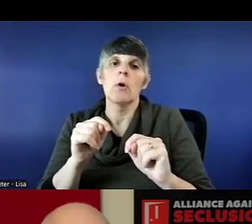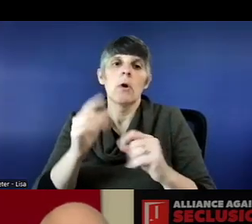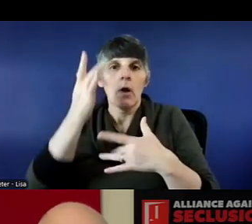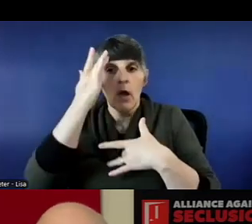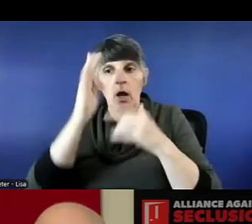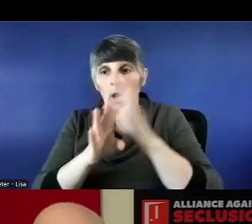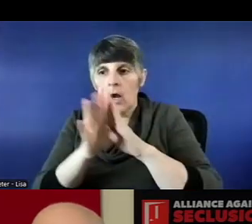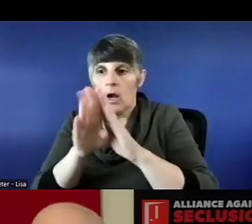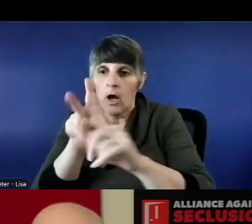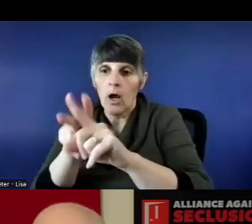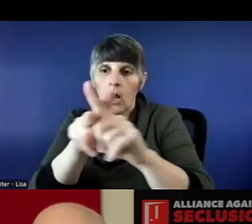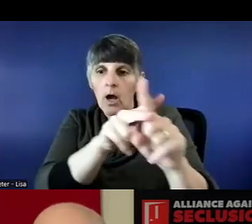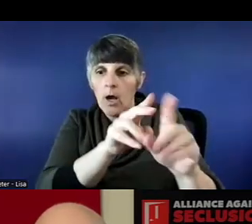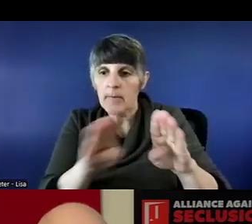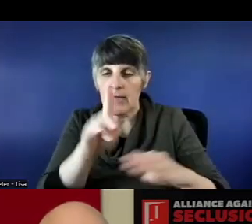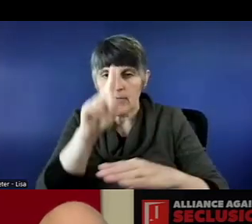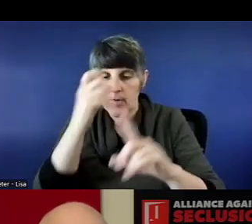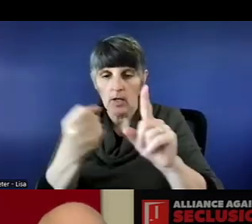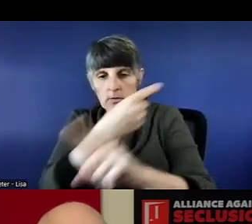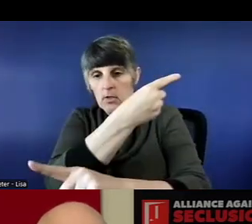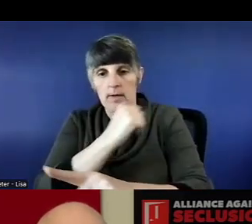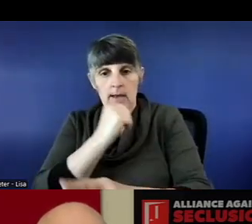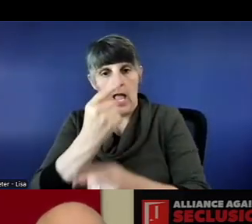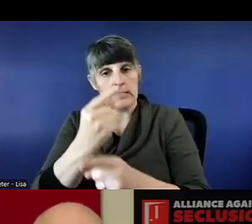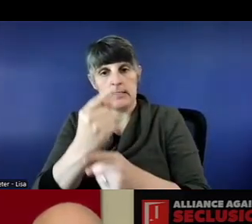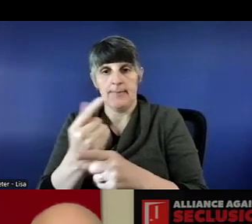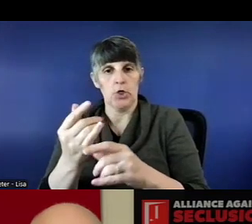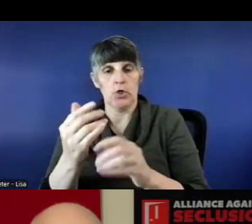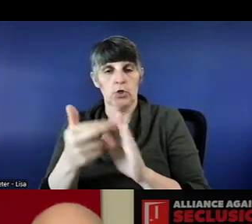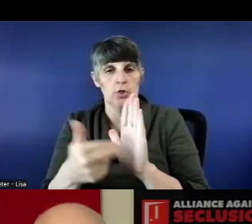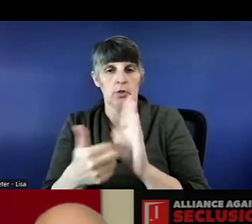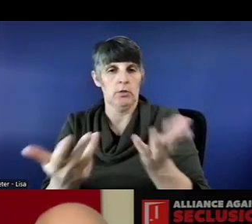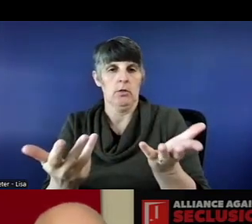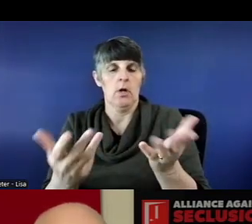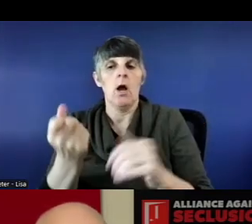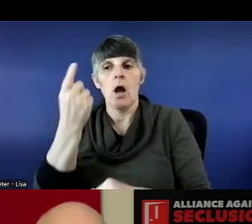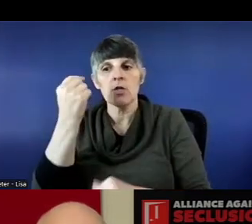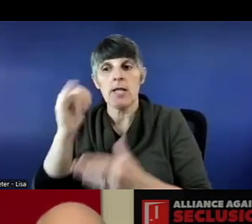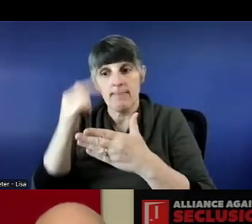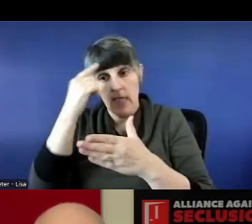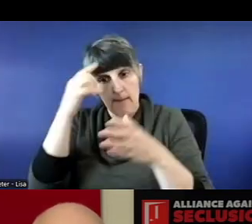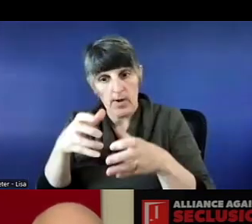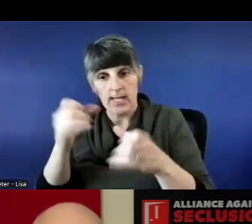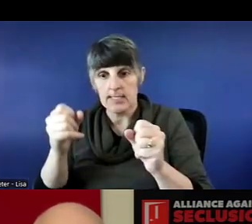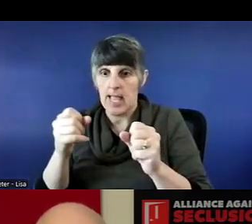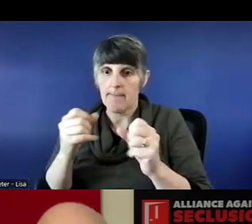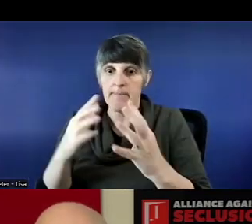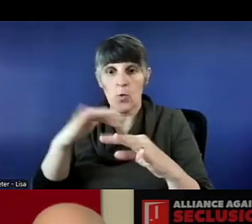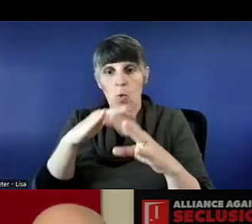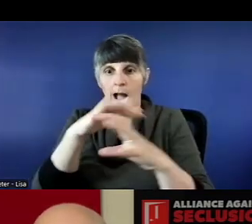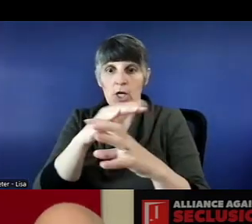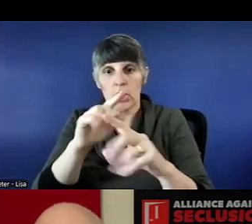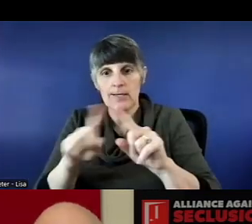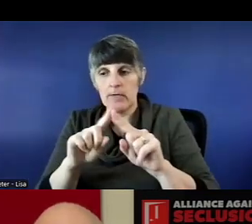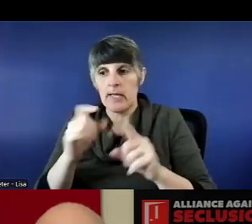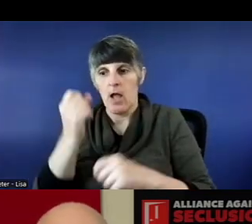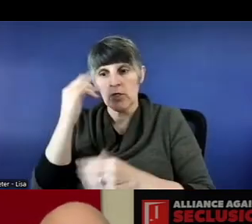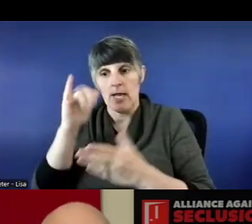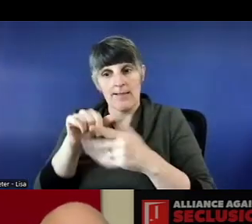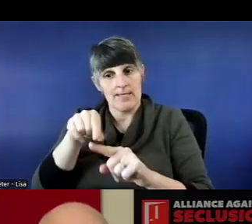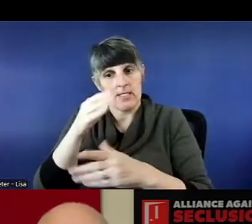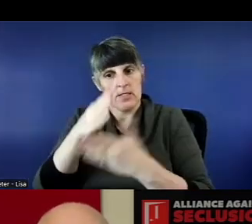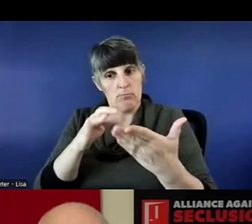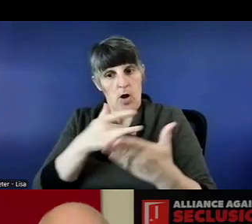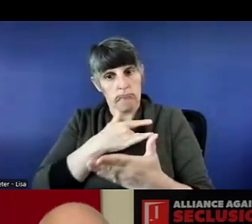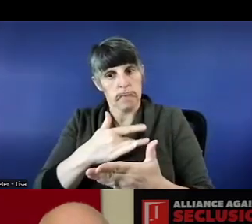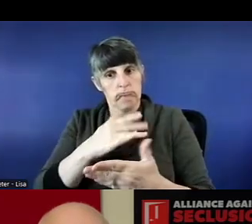behavior because it falls outside of a neurotypical standard. Understanding that brains can be wired differently, understanding that this is part of the